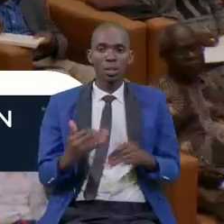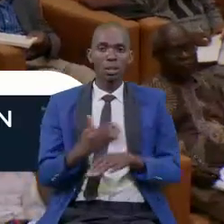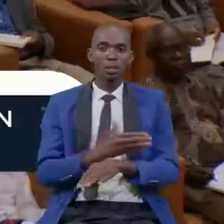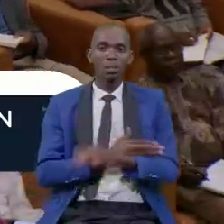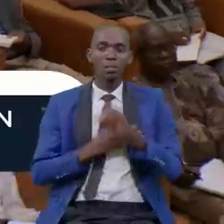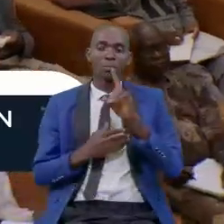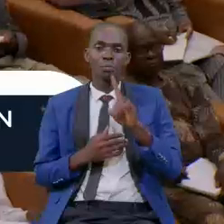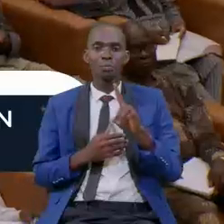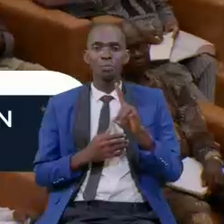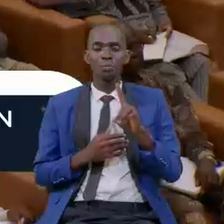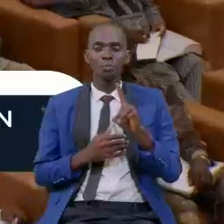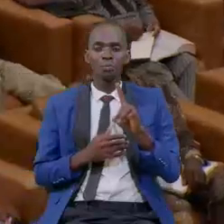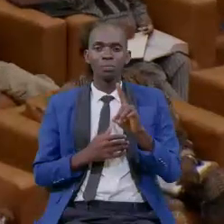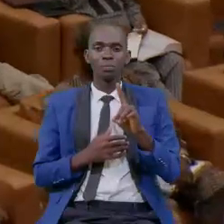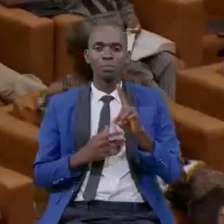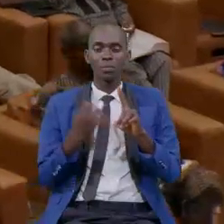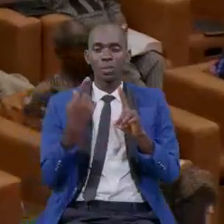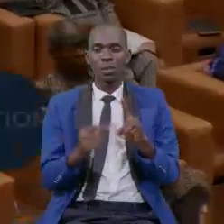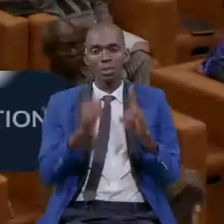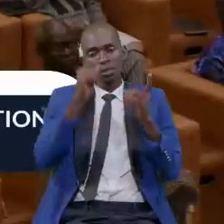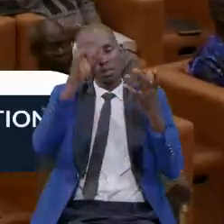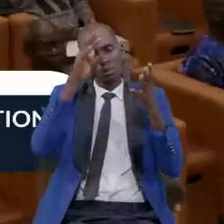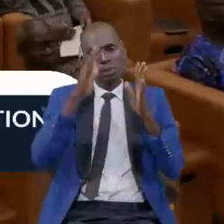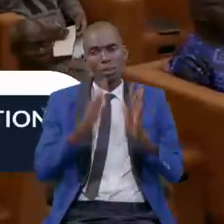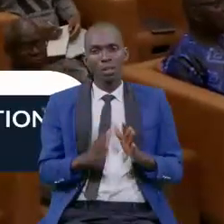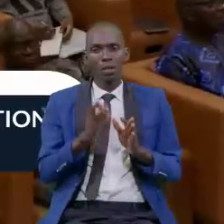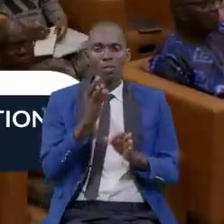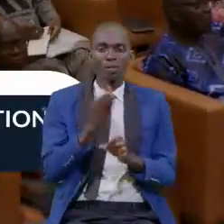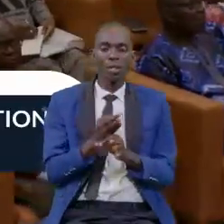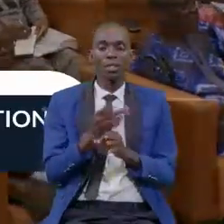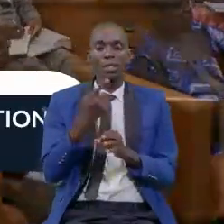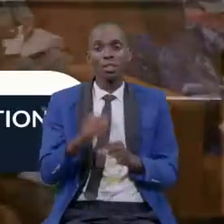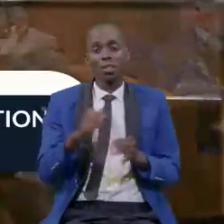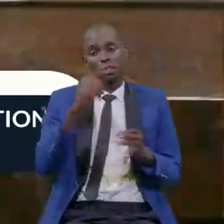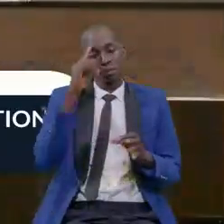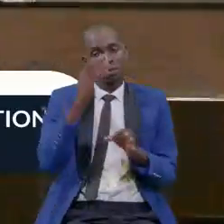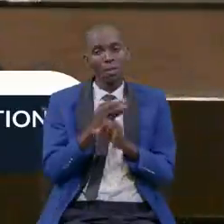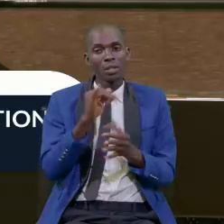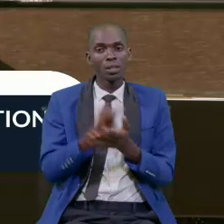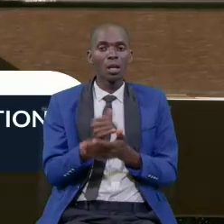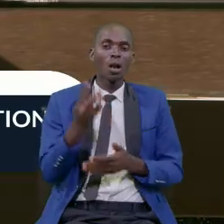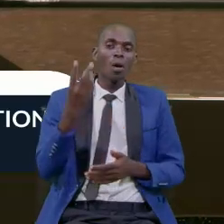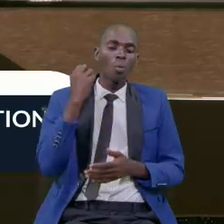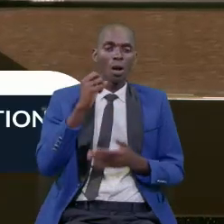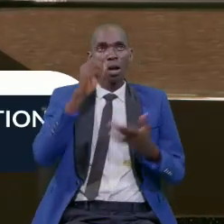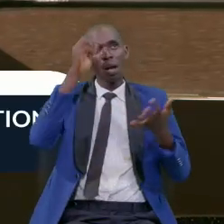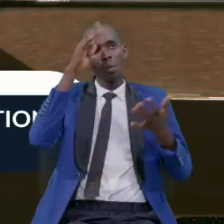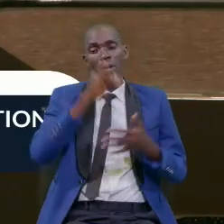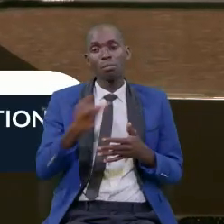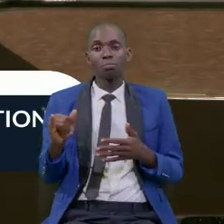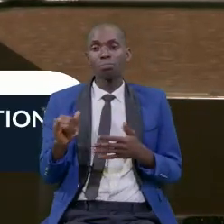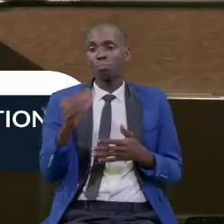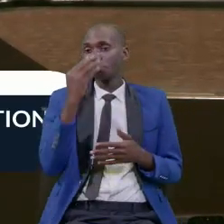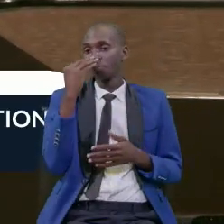Number one, the expectant faith. The faith that was expecting